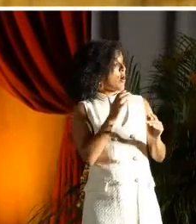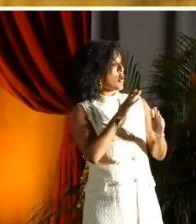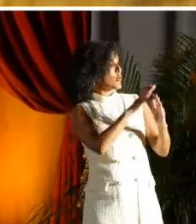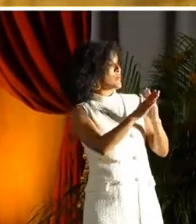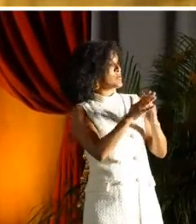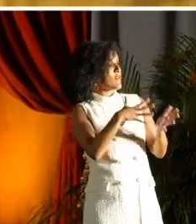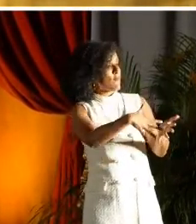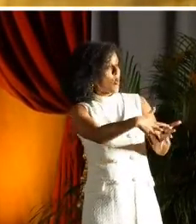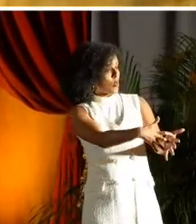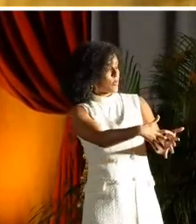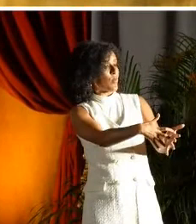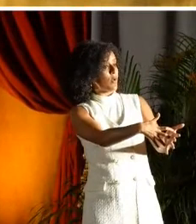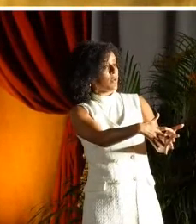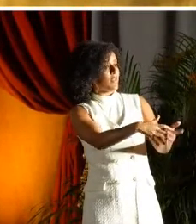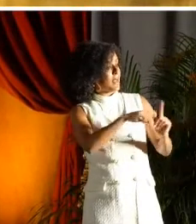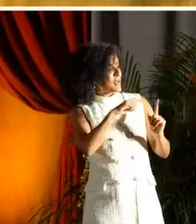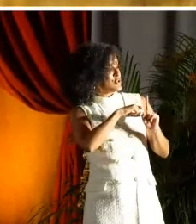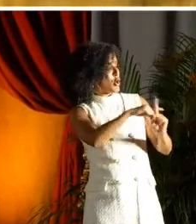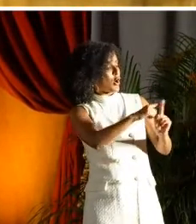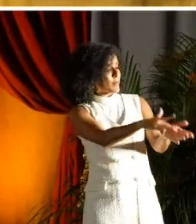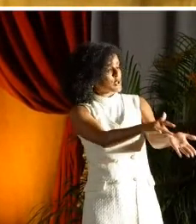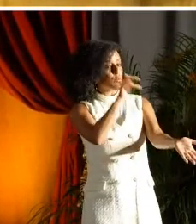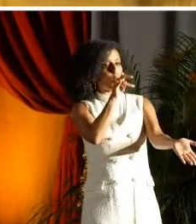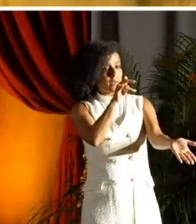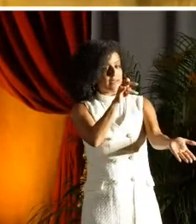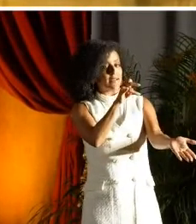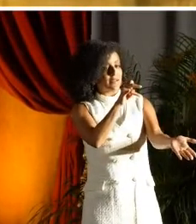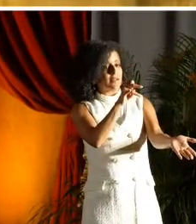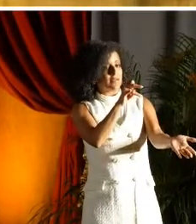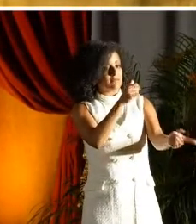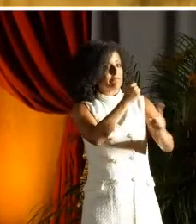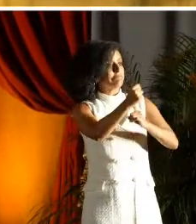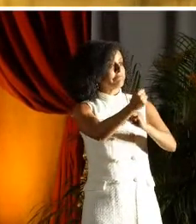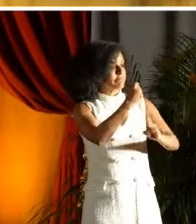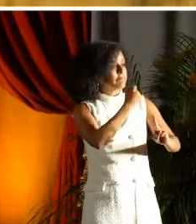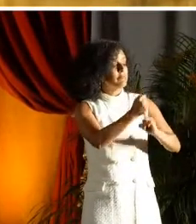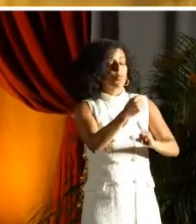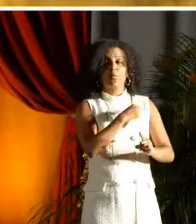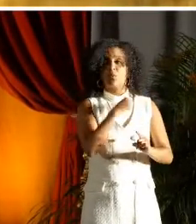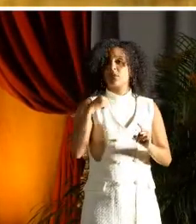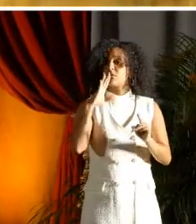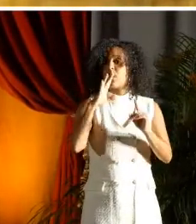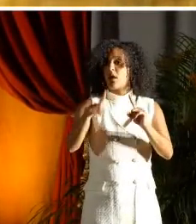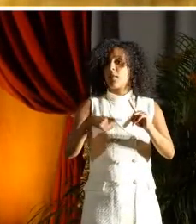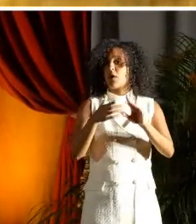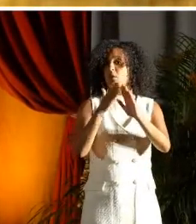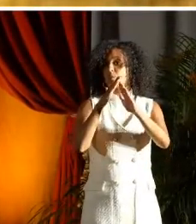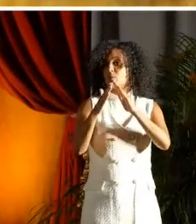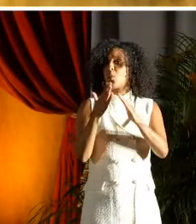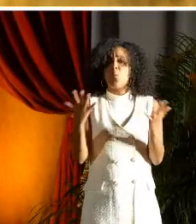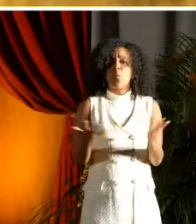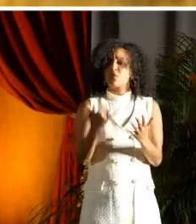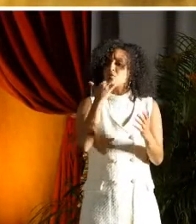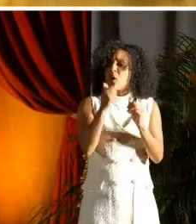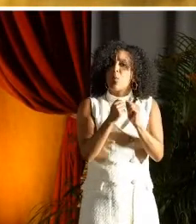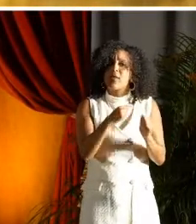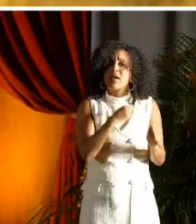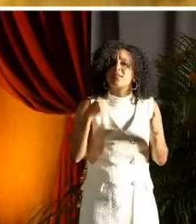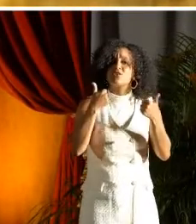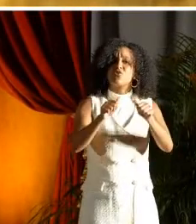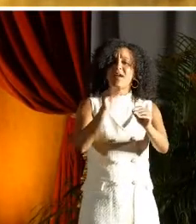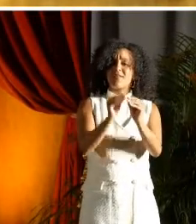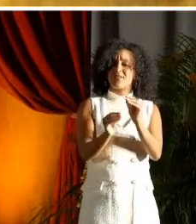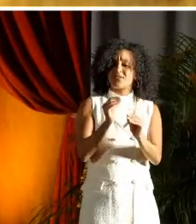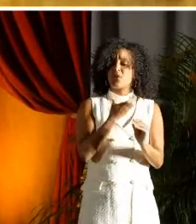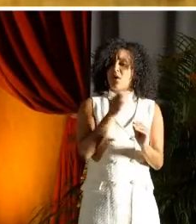as vulnerable when they have been targeted, exploited, and attacked? And when we talk about our communities as vulnerable, people ask what is wrong with us, and they try to fix